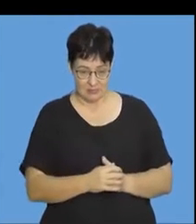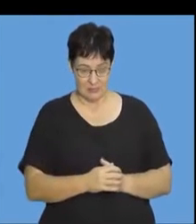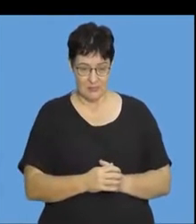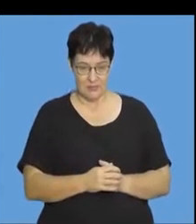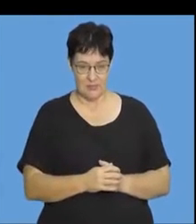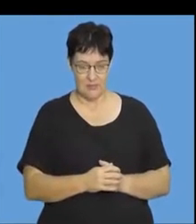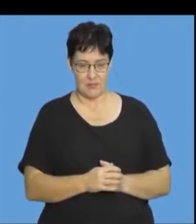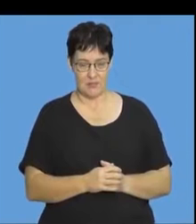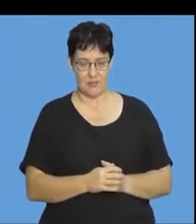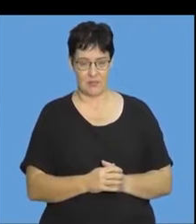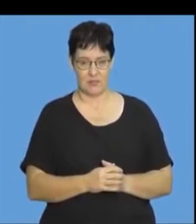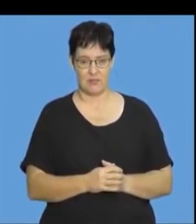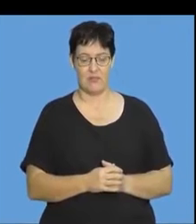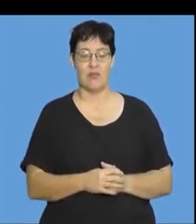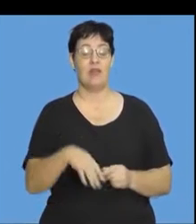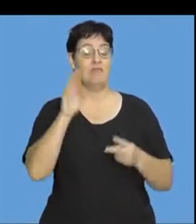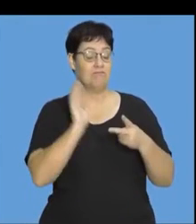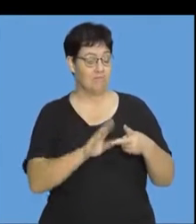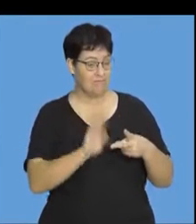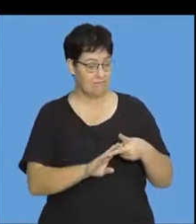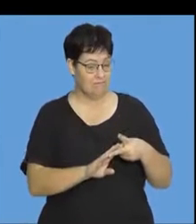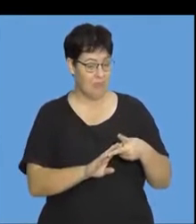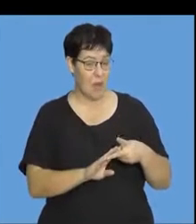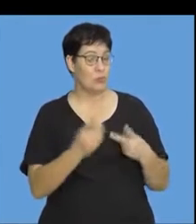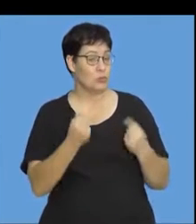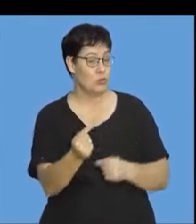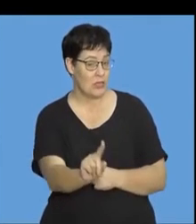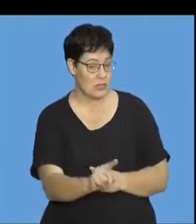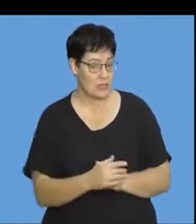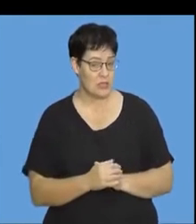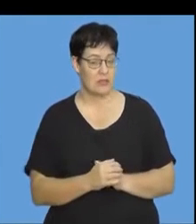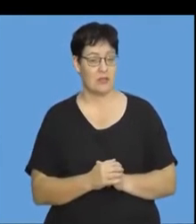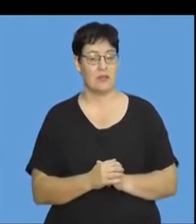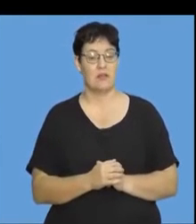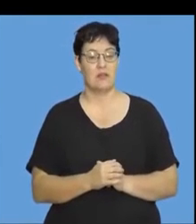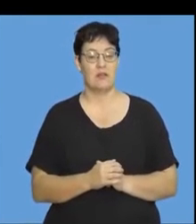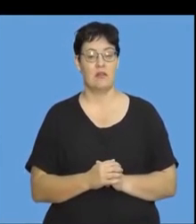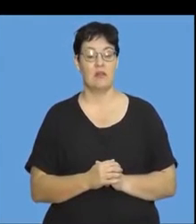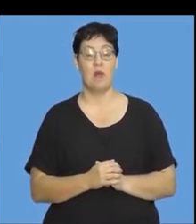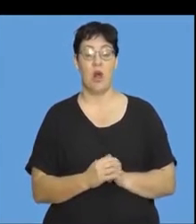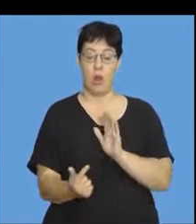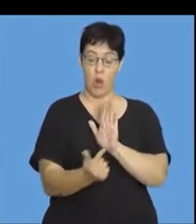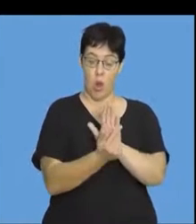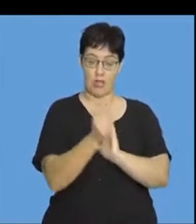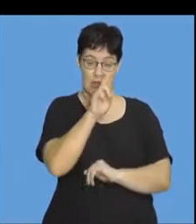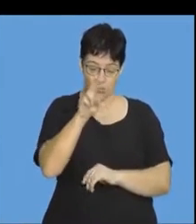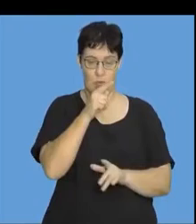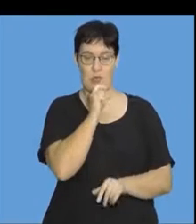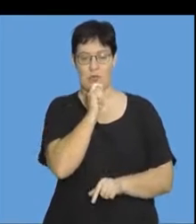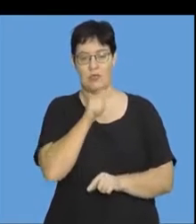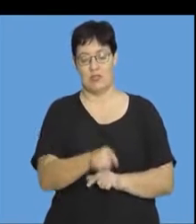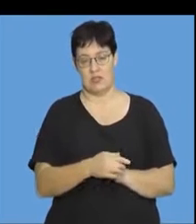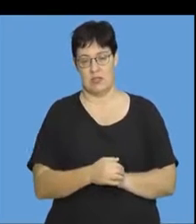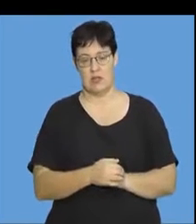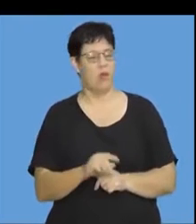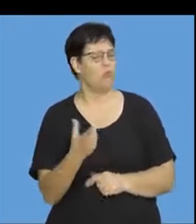now. And then the second thing that you need to make sure you do here will therefore be to use the laws of exponents to do what?